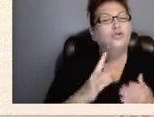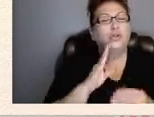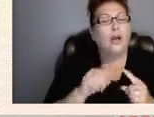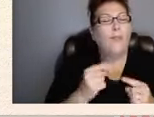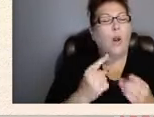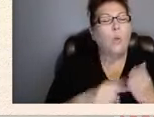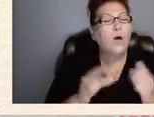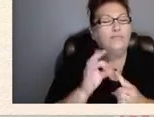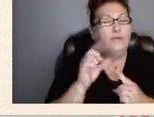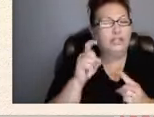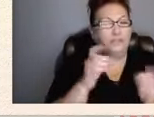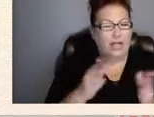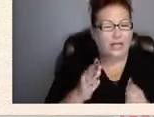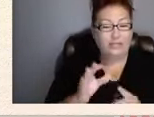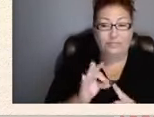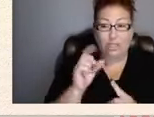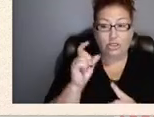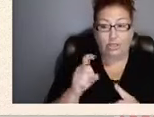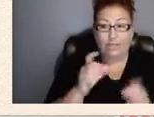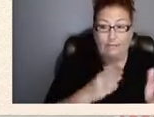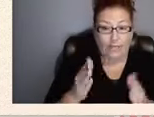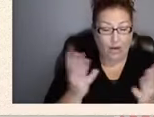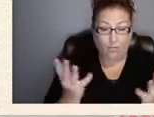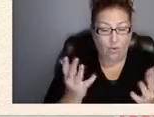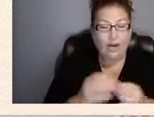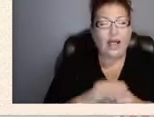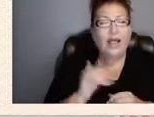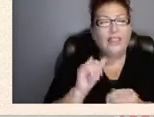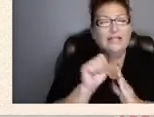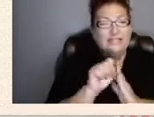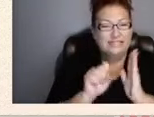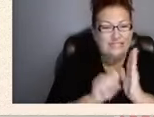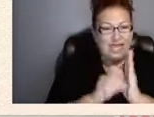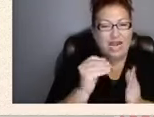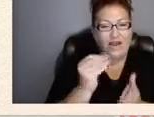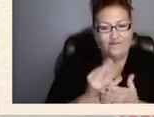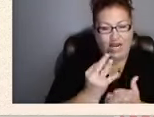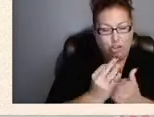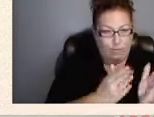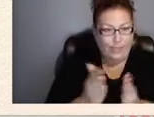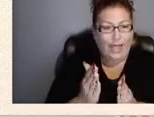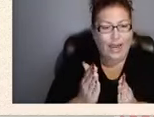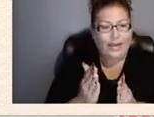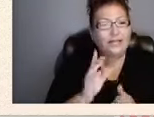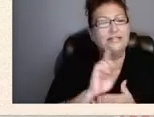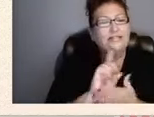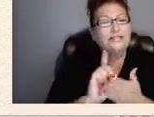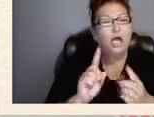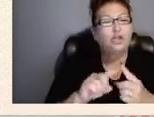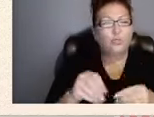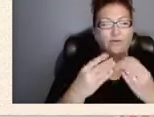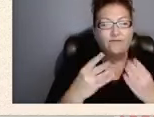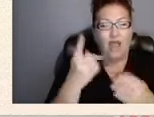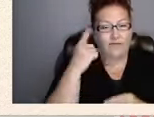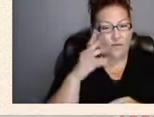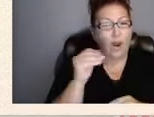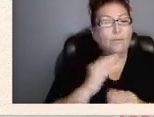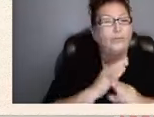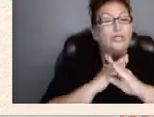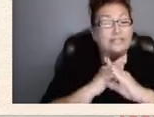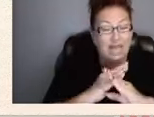special needs planning is estate and financial planning designed to provide for and protect